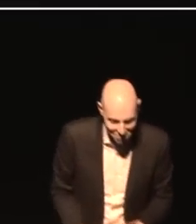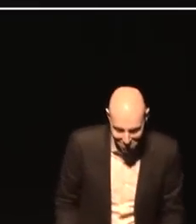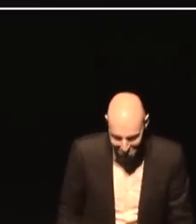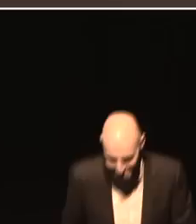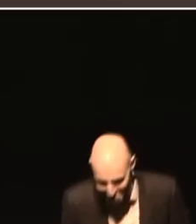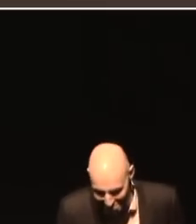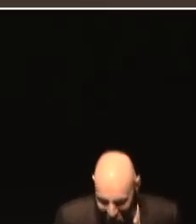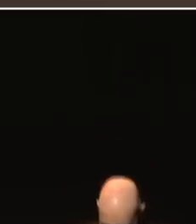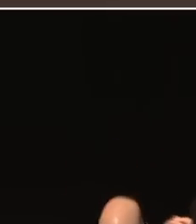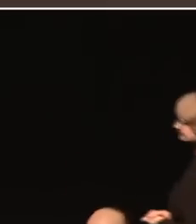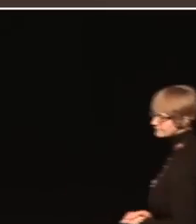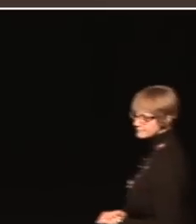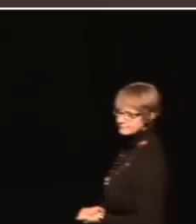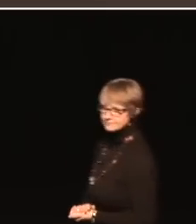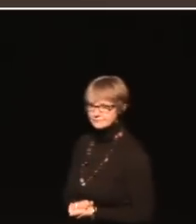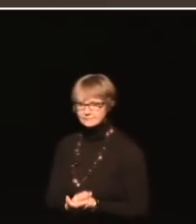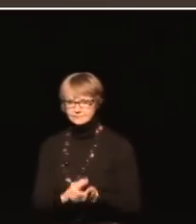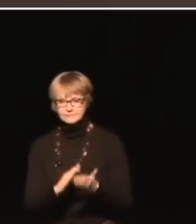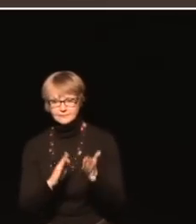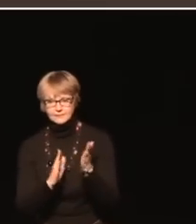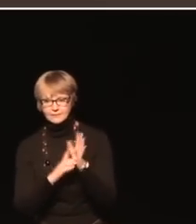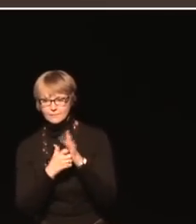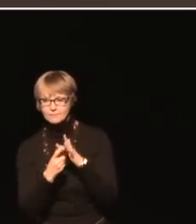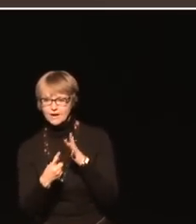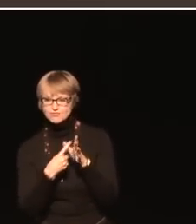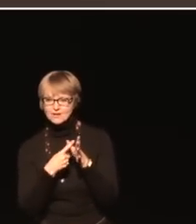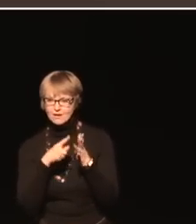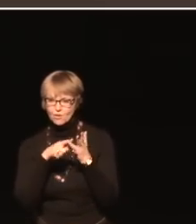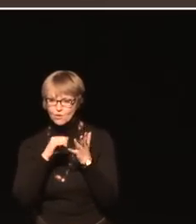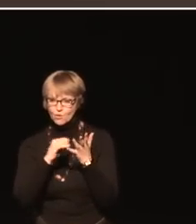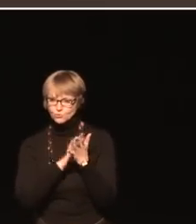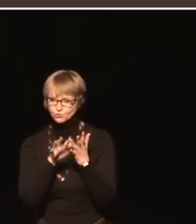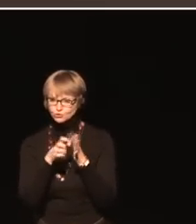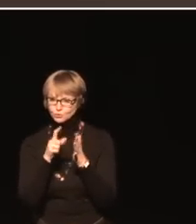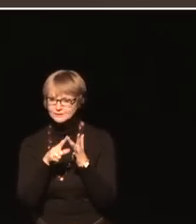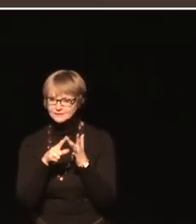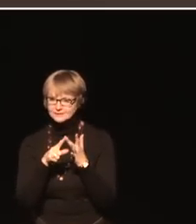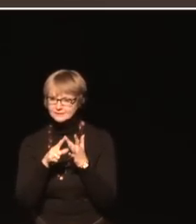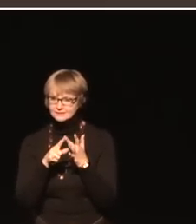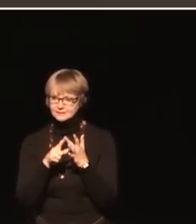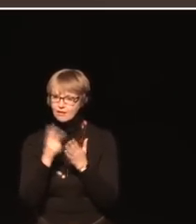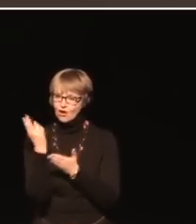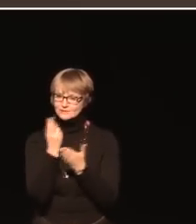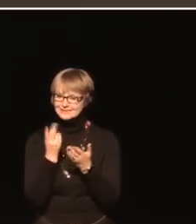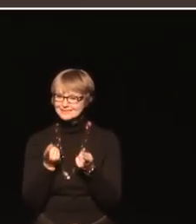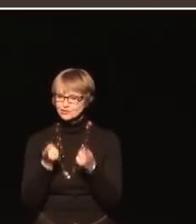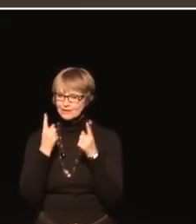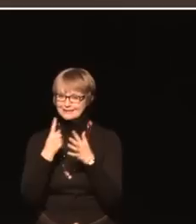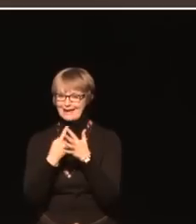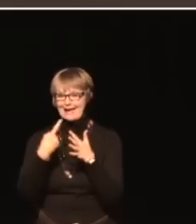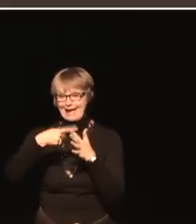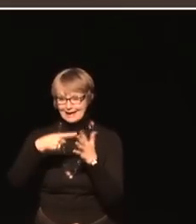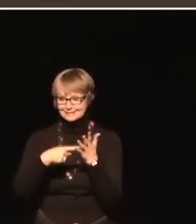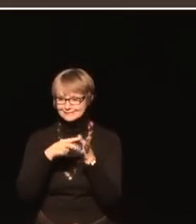Maria Oshodi is the artistic director of Extant, which she founded in 1997. It is Britain's